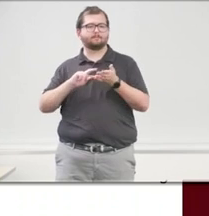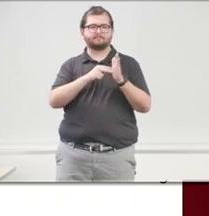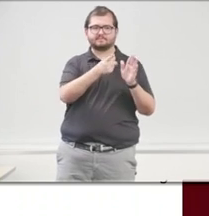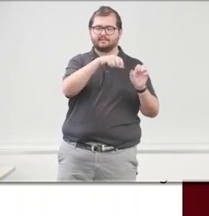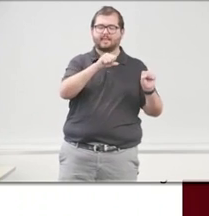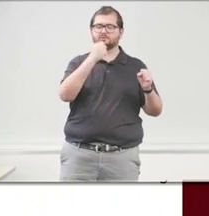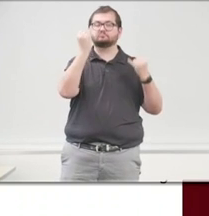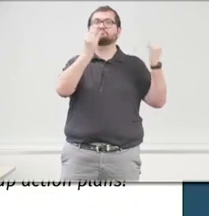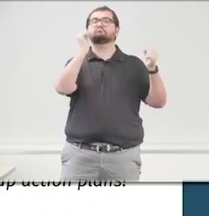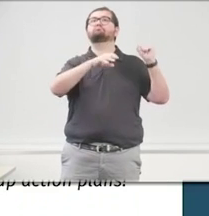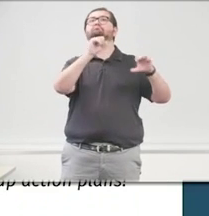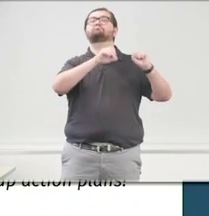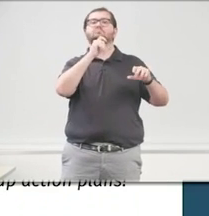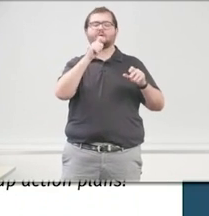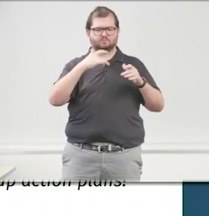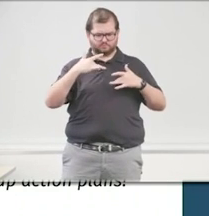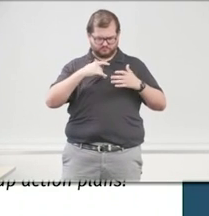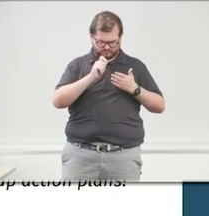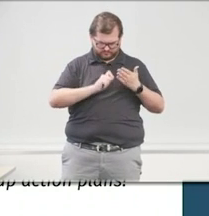that formal part of it.